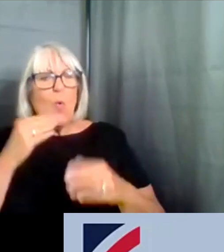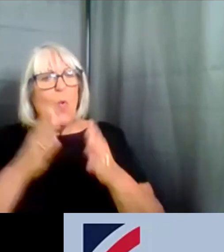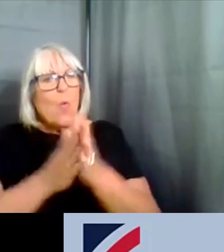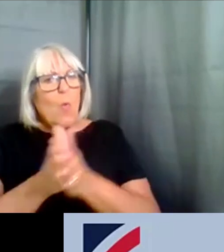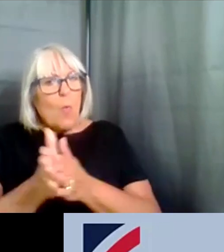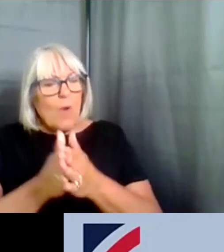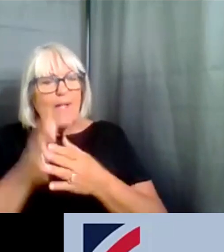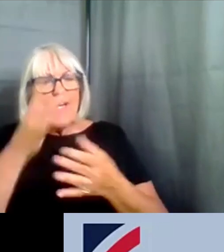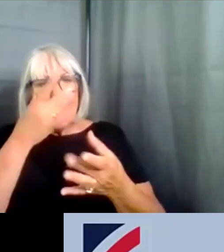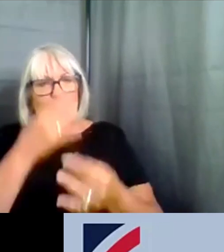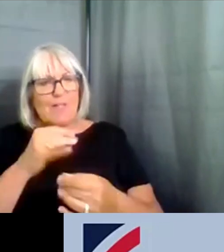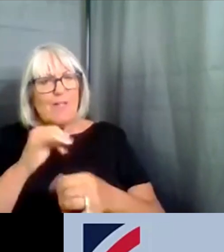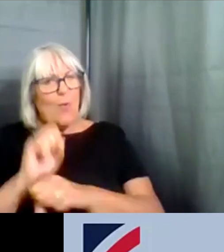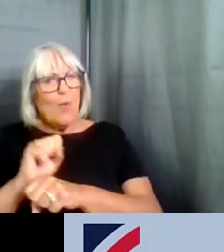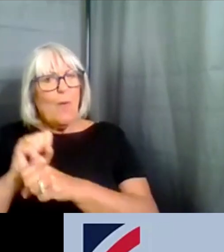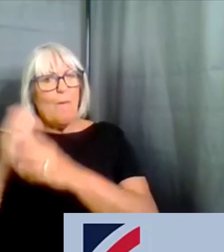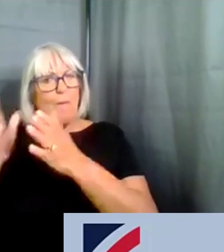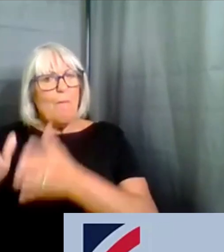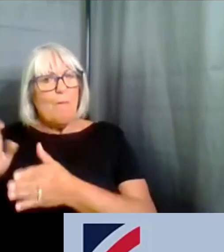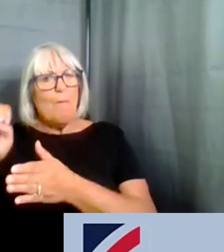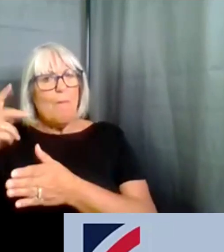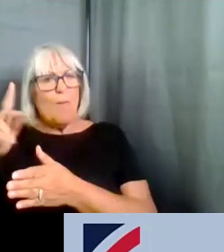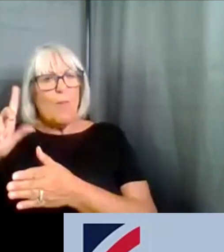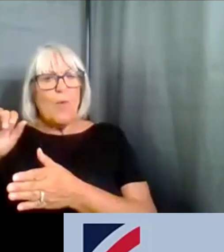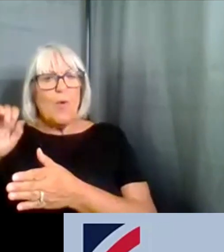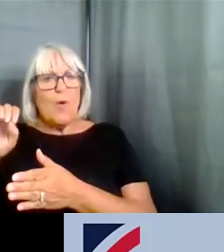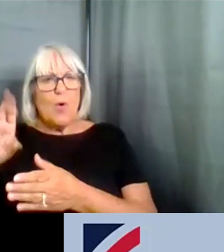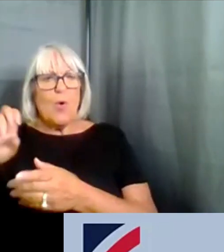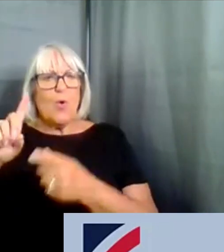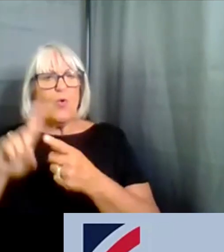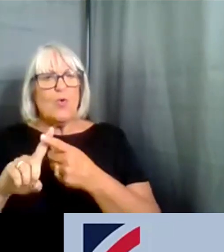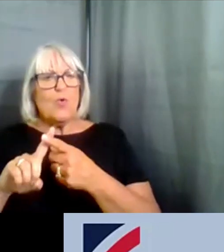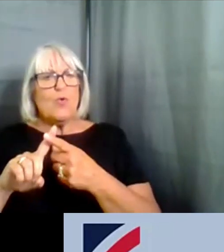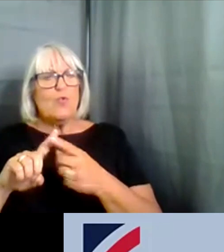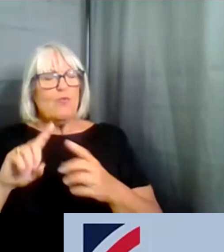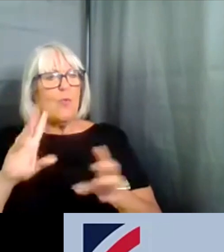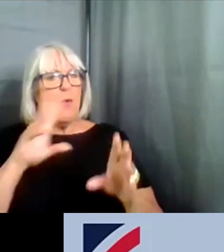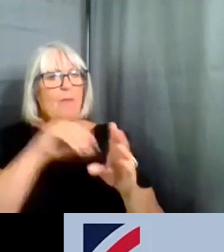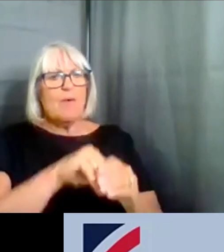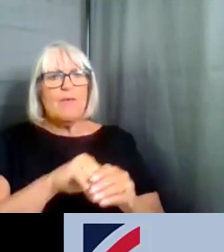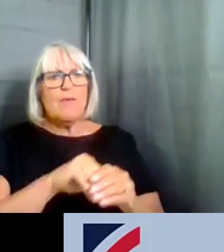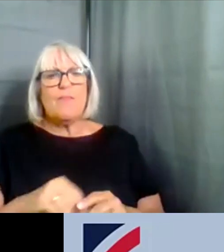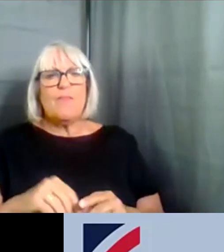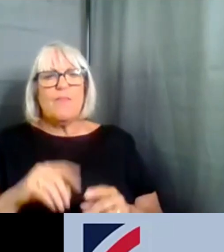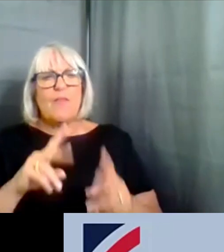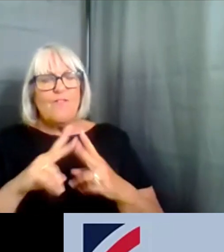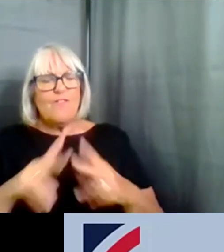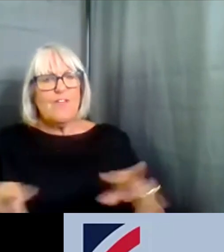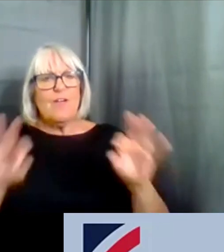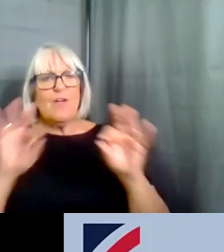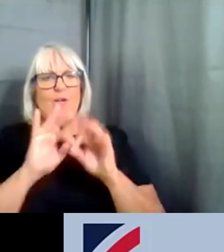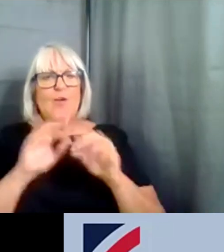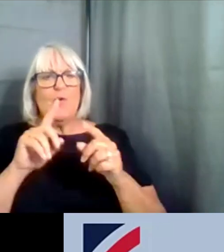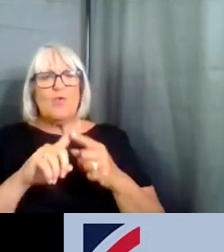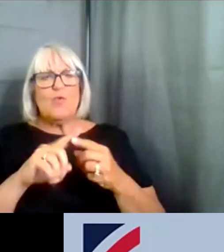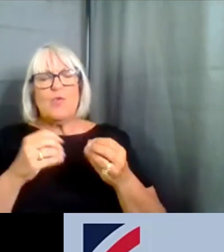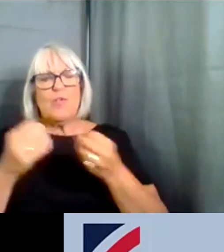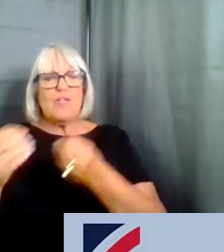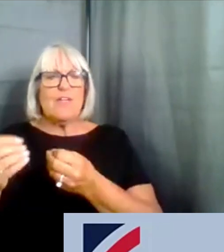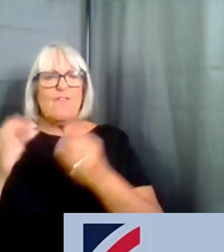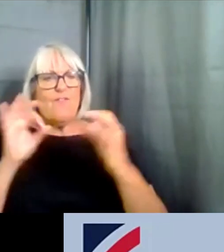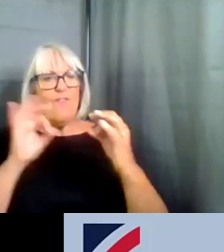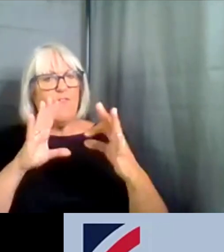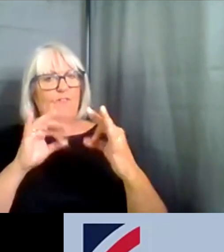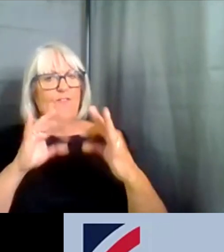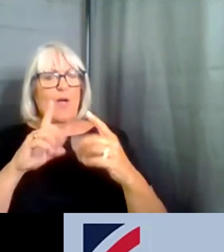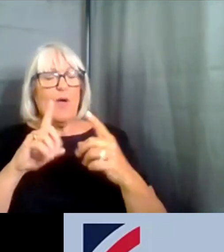those barriers, it's really significant and important to provide that feedback to state departments of labor, to the U.S. Department of Labor, and arguably even